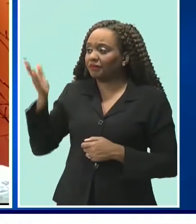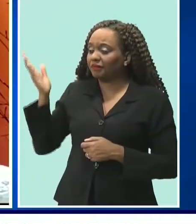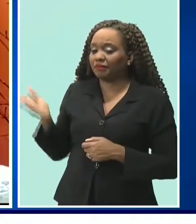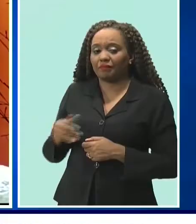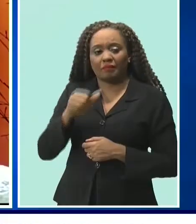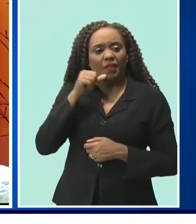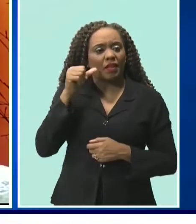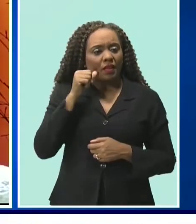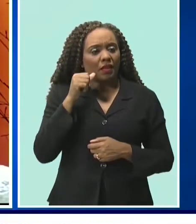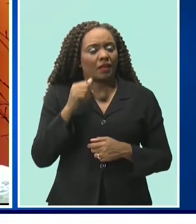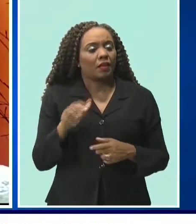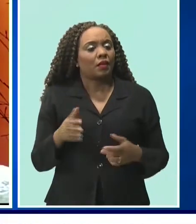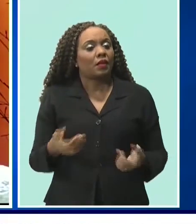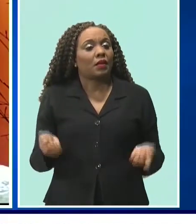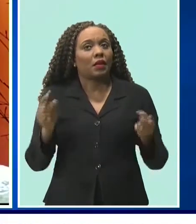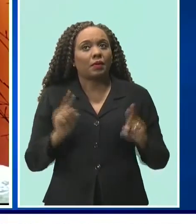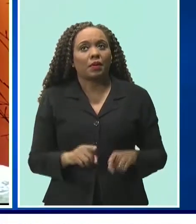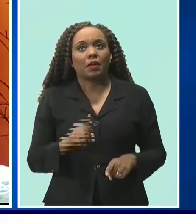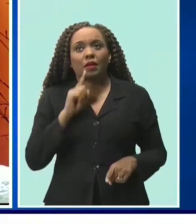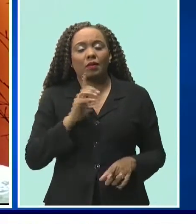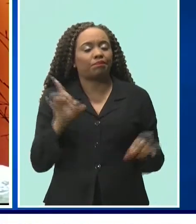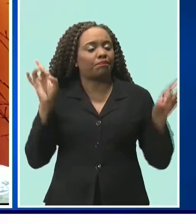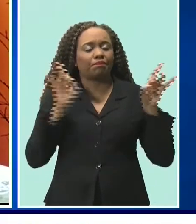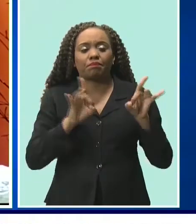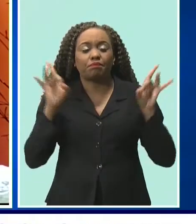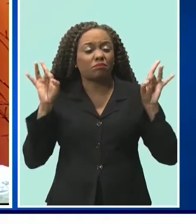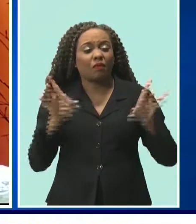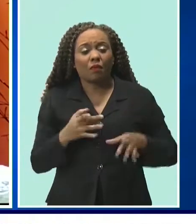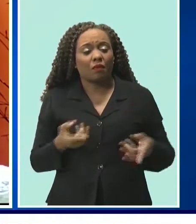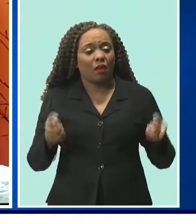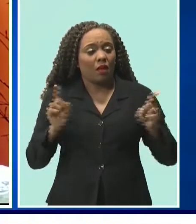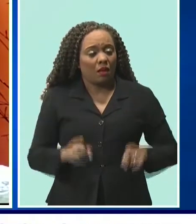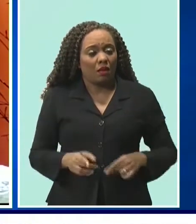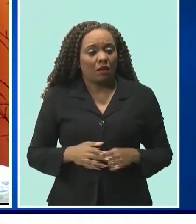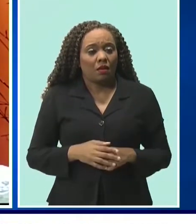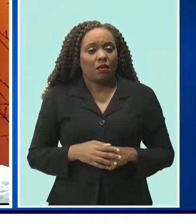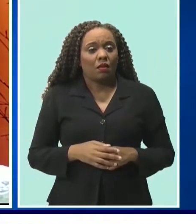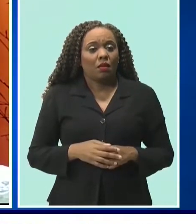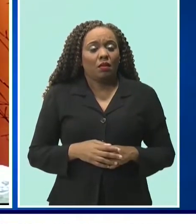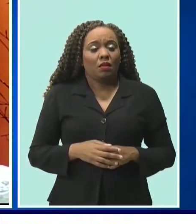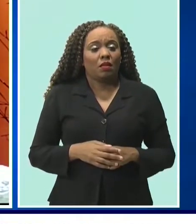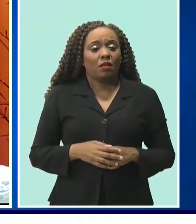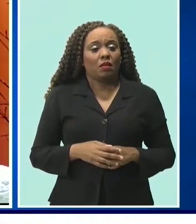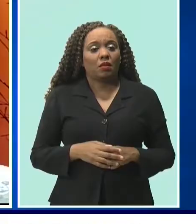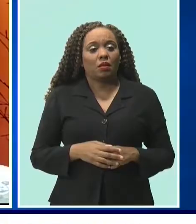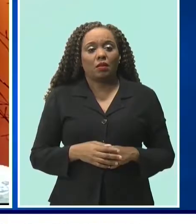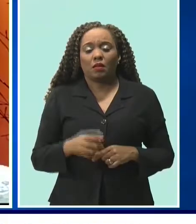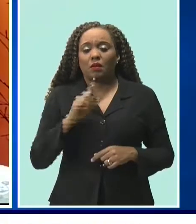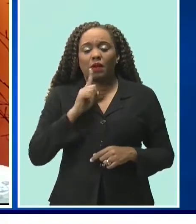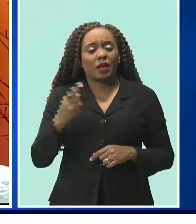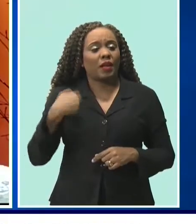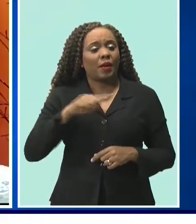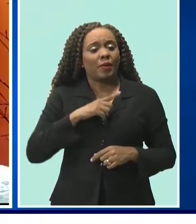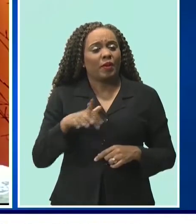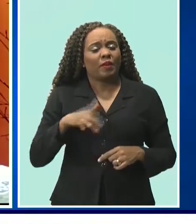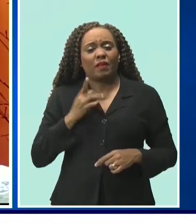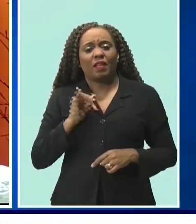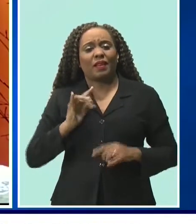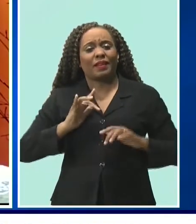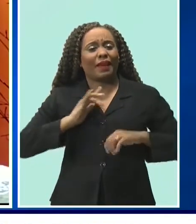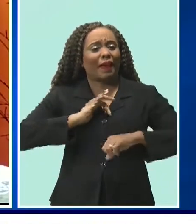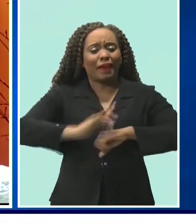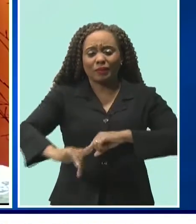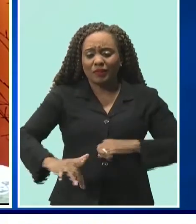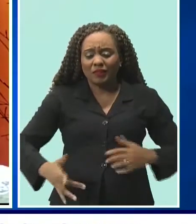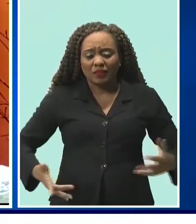in our country was very tragic. It has left a big gaping hole for us here at the Nation, and not